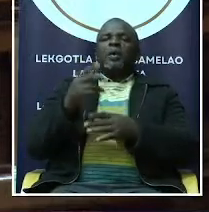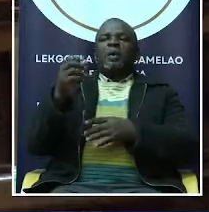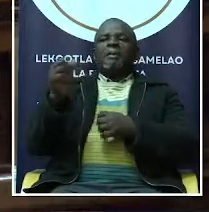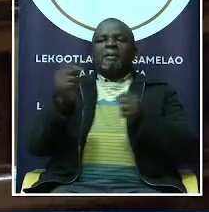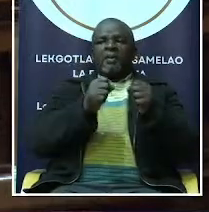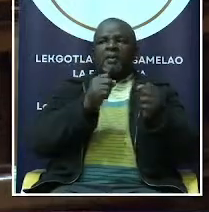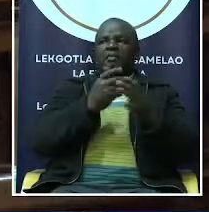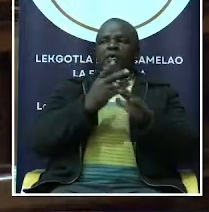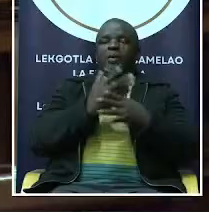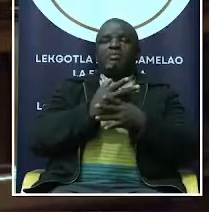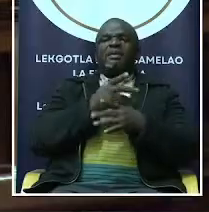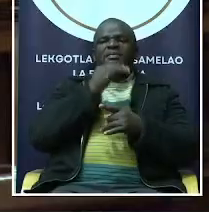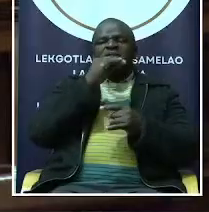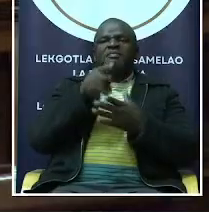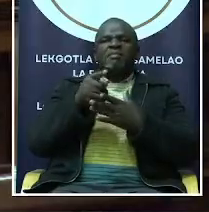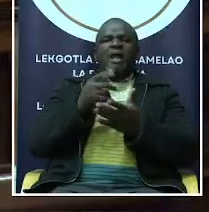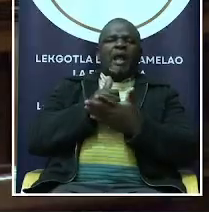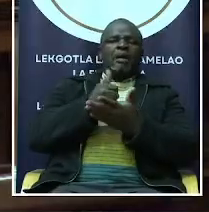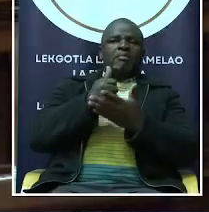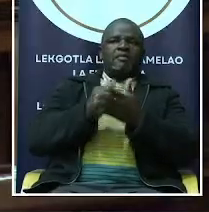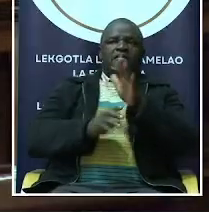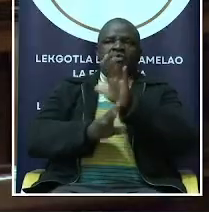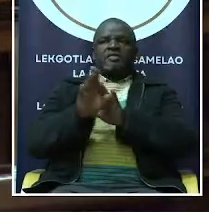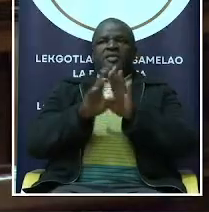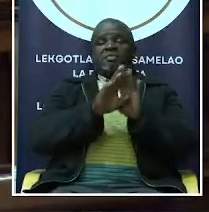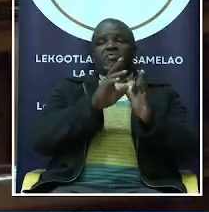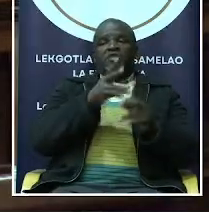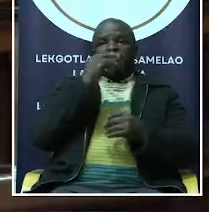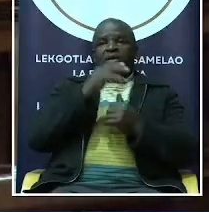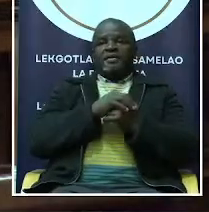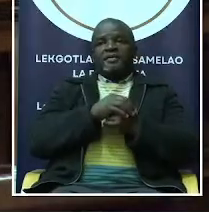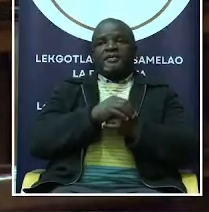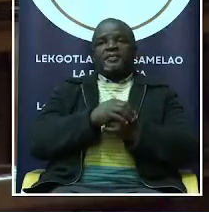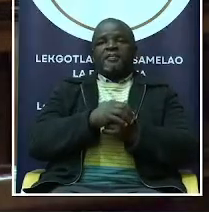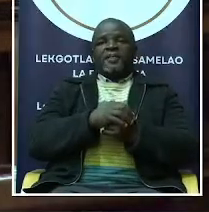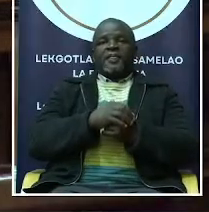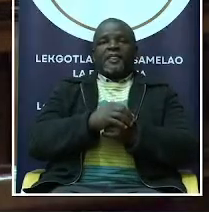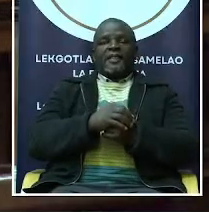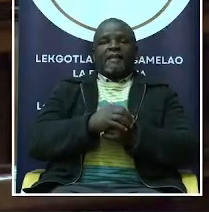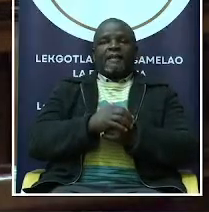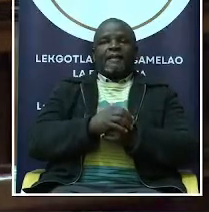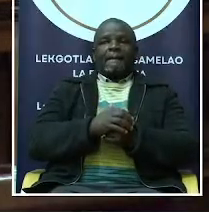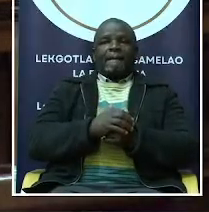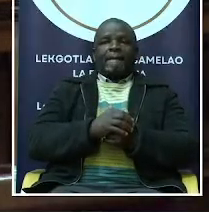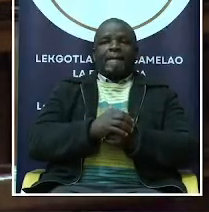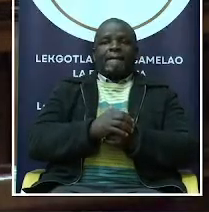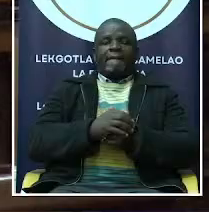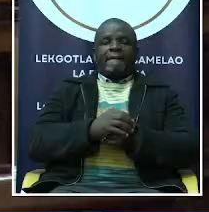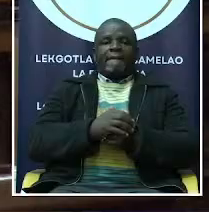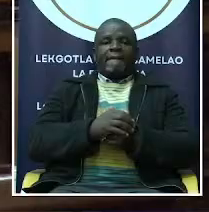the effectiveness of placement programs.